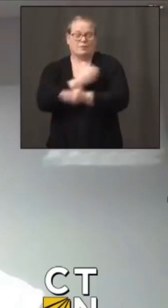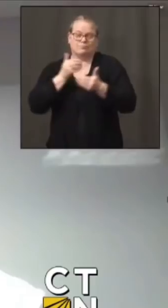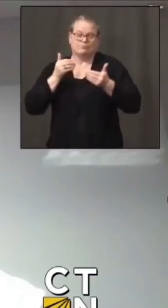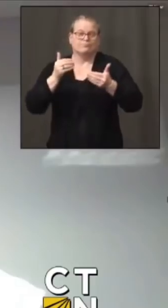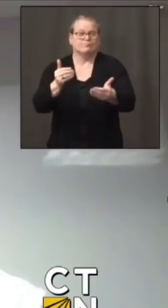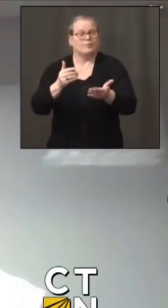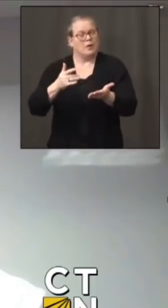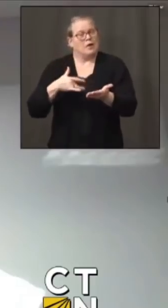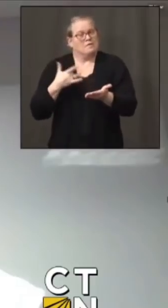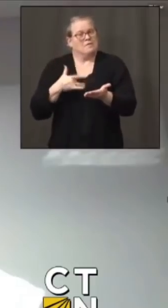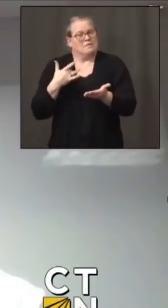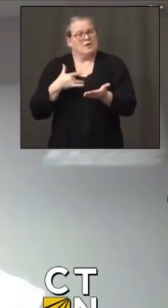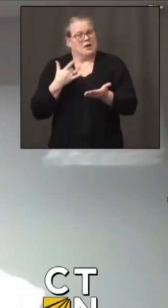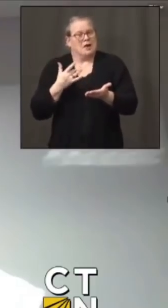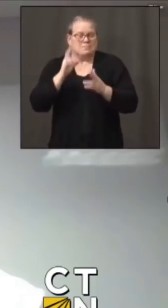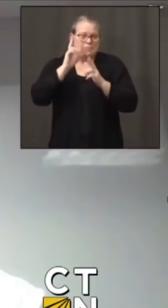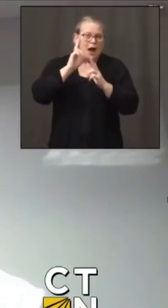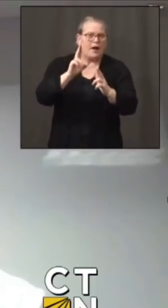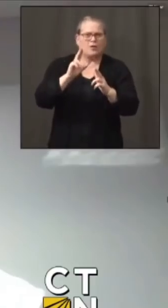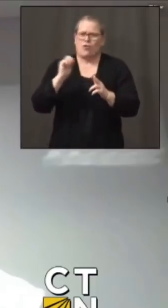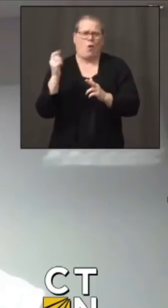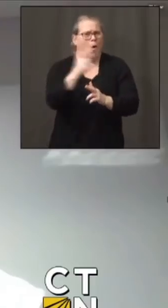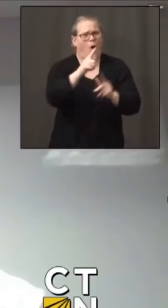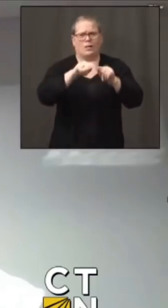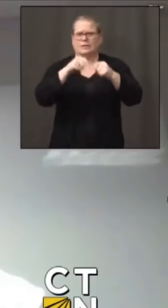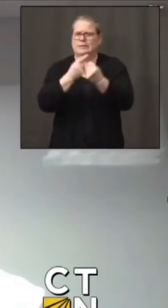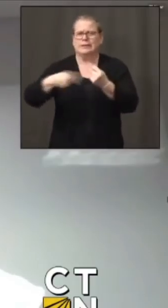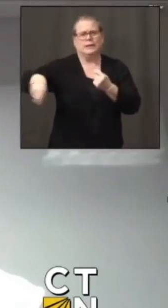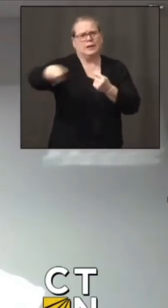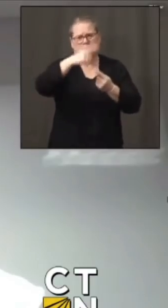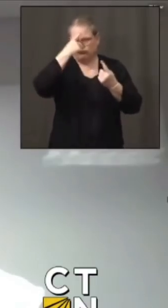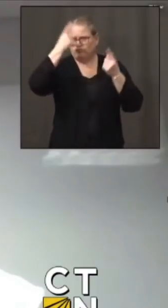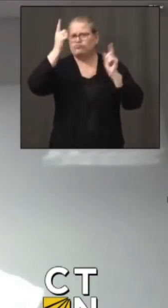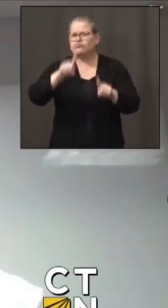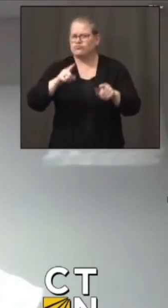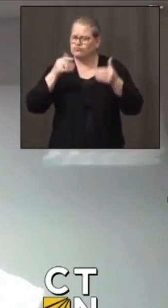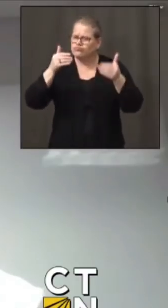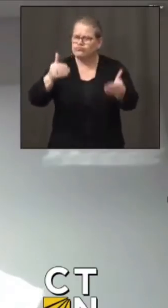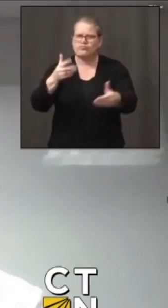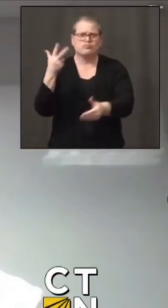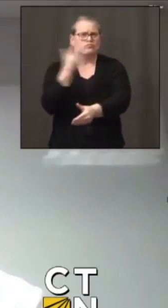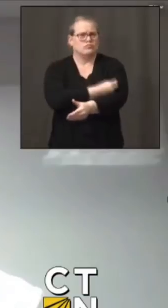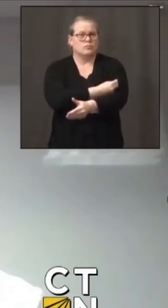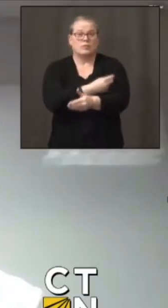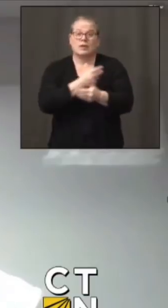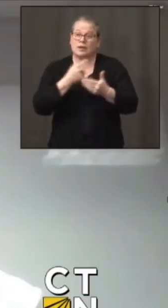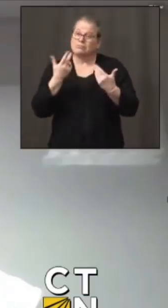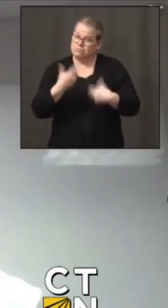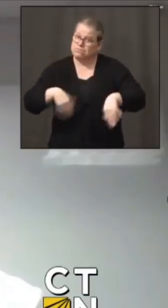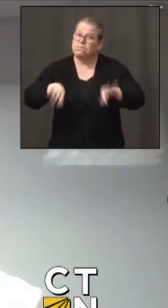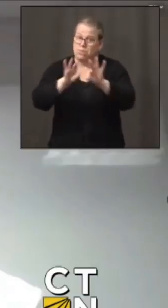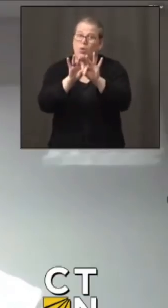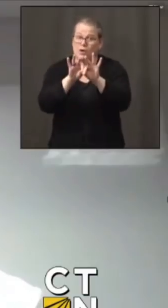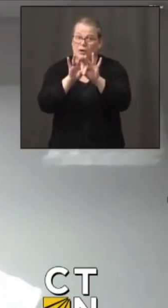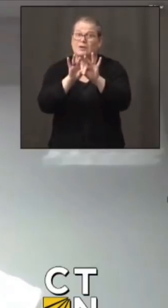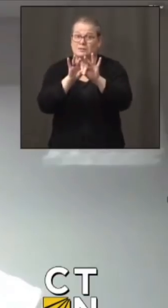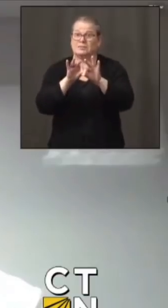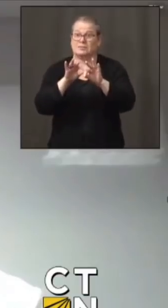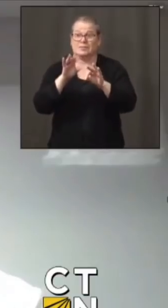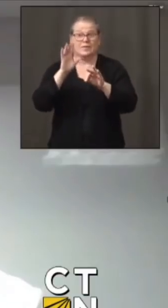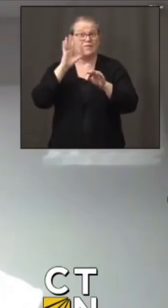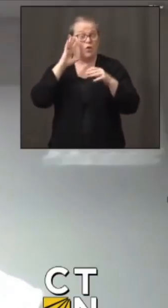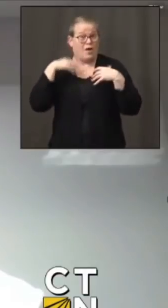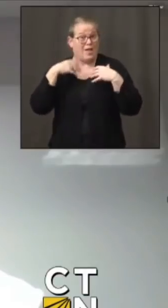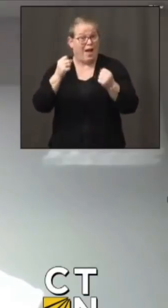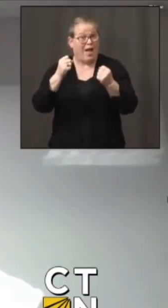vaccine, will move forward in getting the vaccine in due time. But this is big, significant news for the healthcare community.